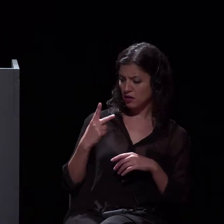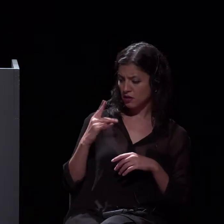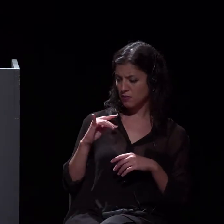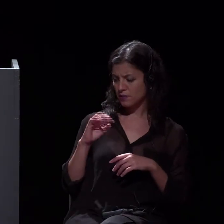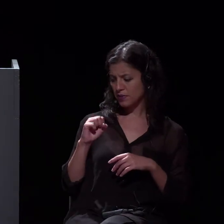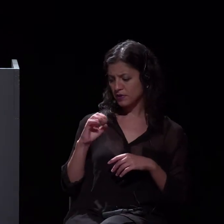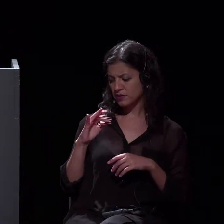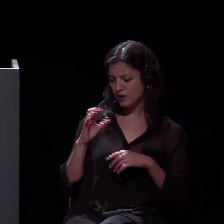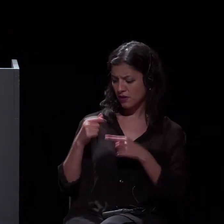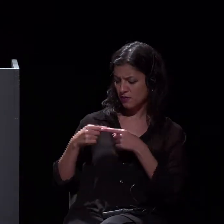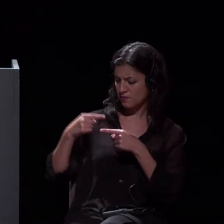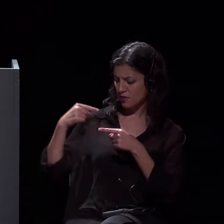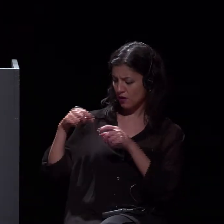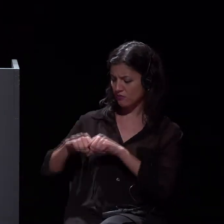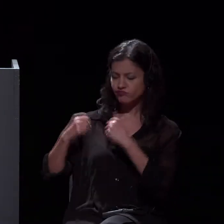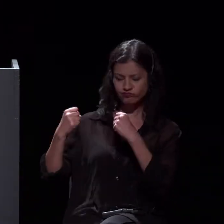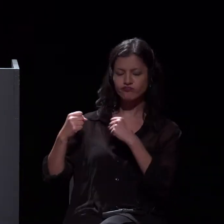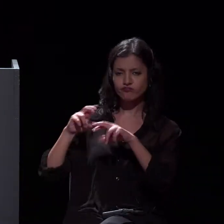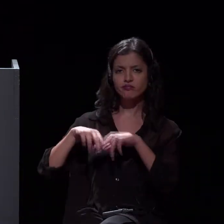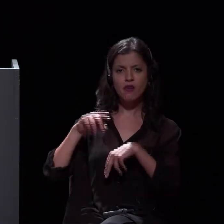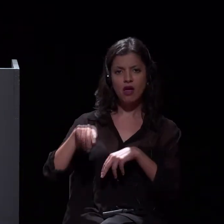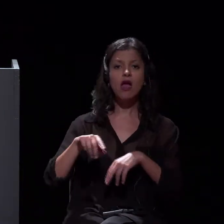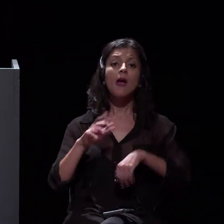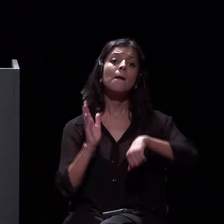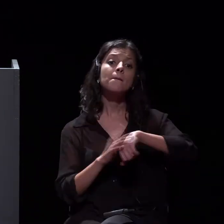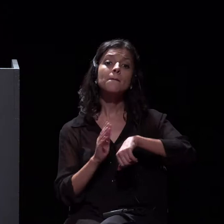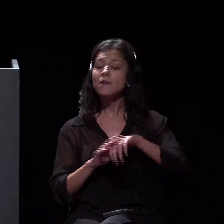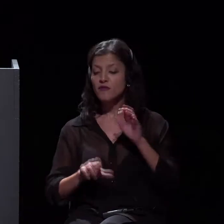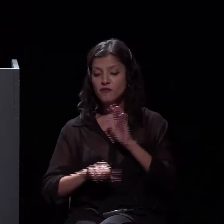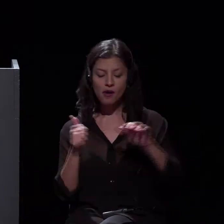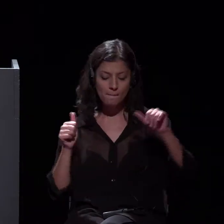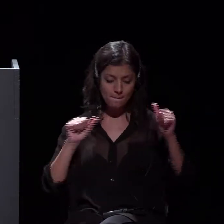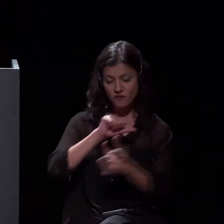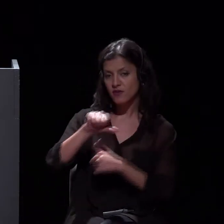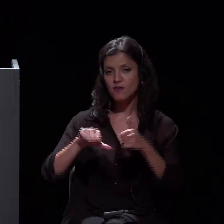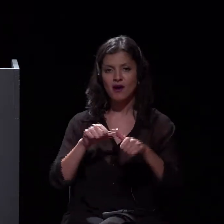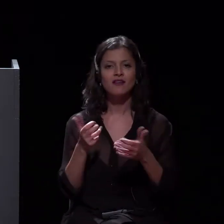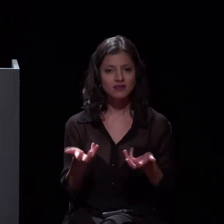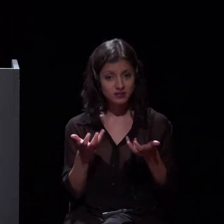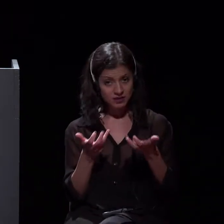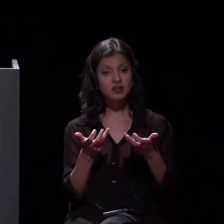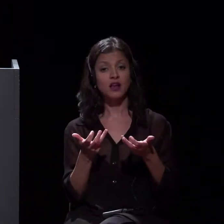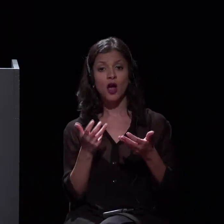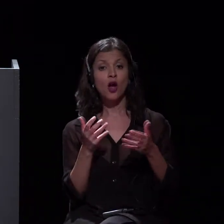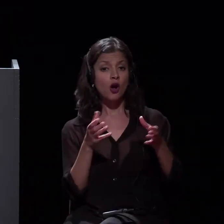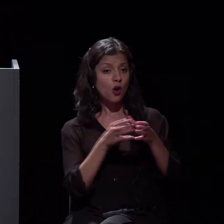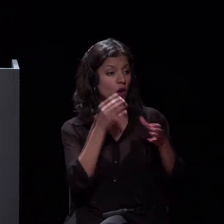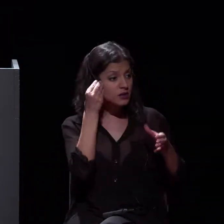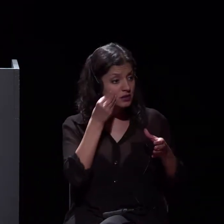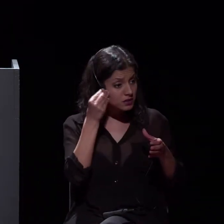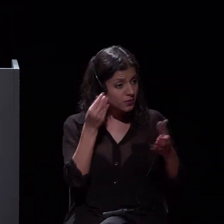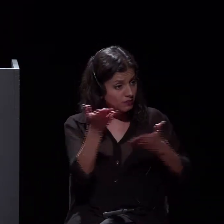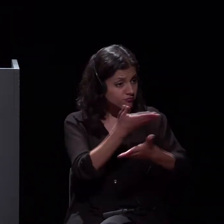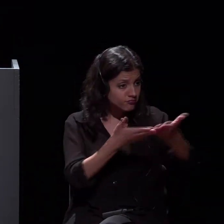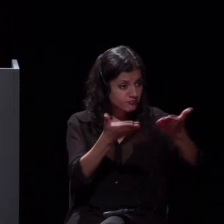practices, generating forms of collectivization of experience that fostered social awareness through discursive as well as